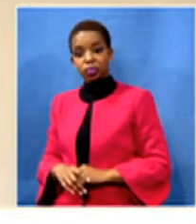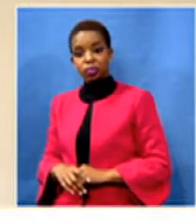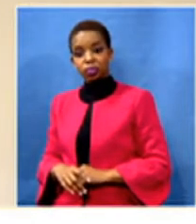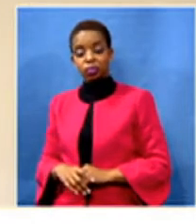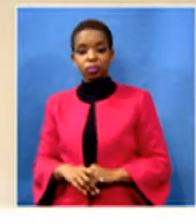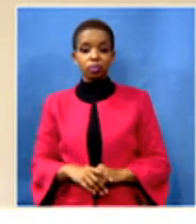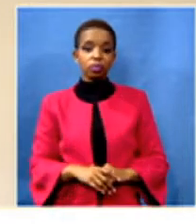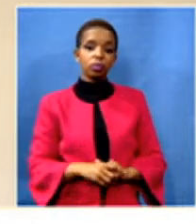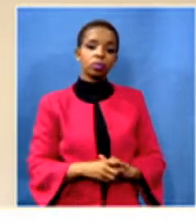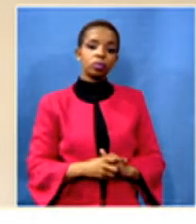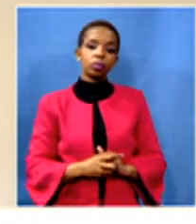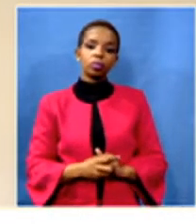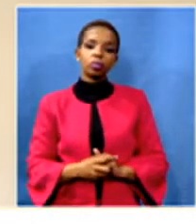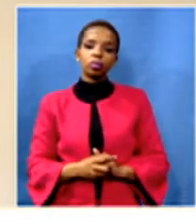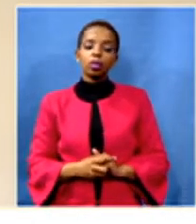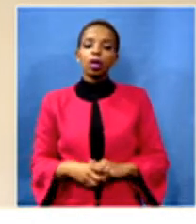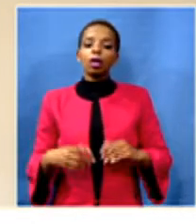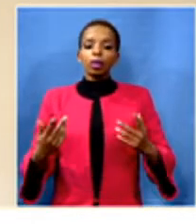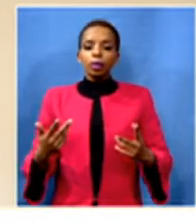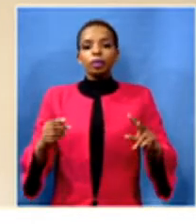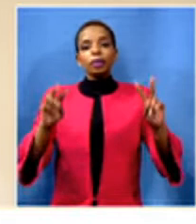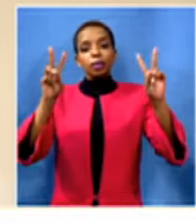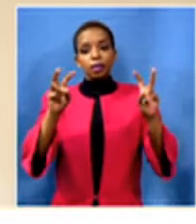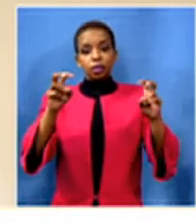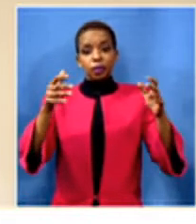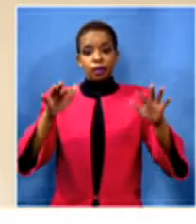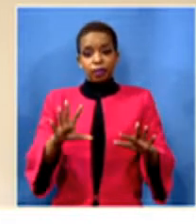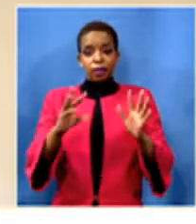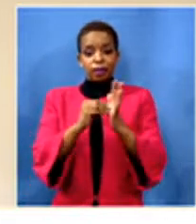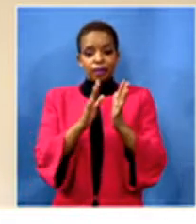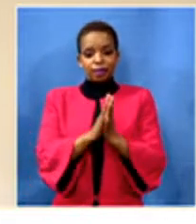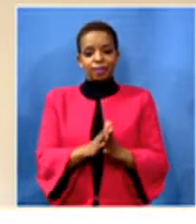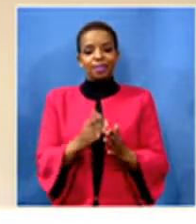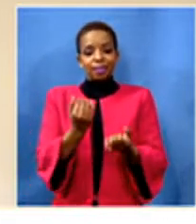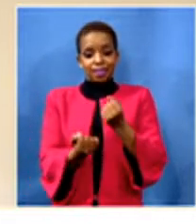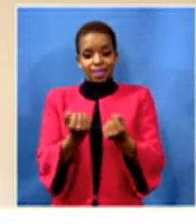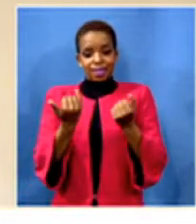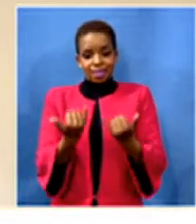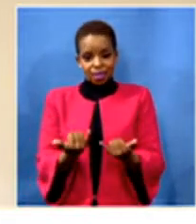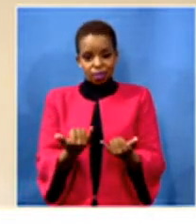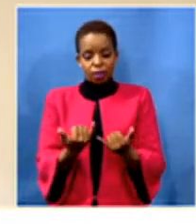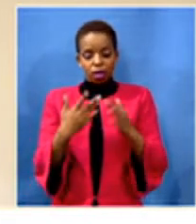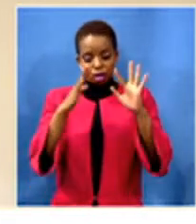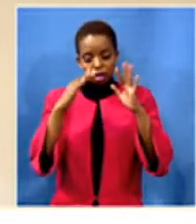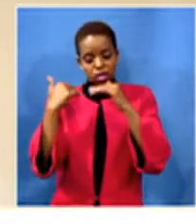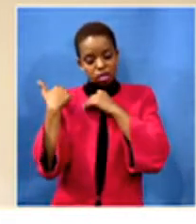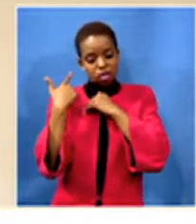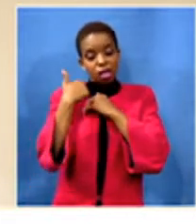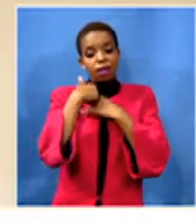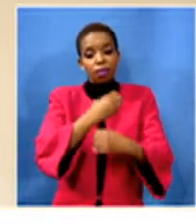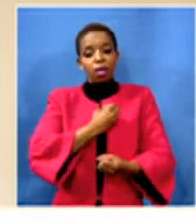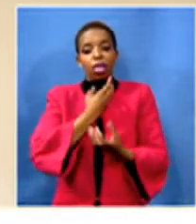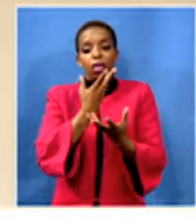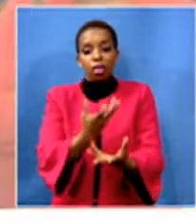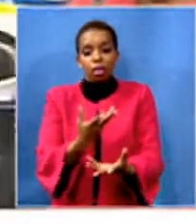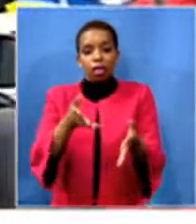Well, matters that are in court, Elian, it is safe not to discuss them on the media. As you know, that at the end of the day,